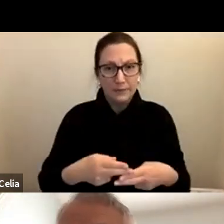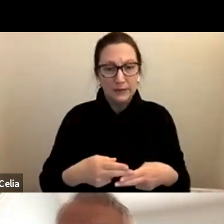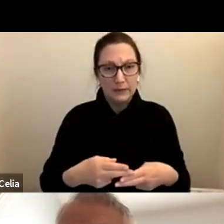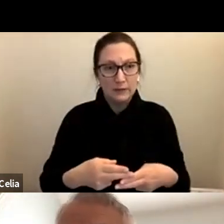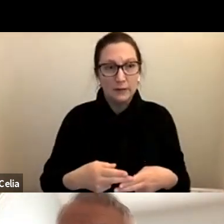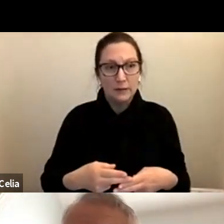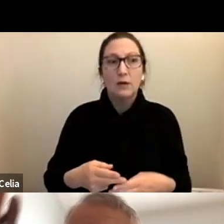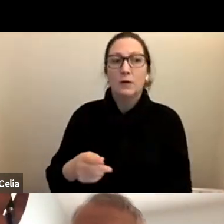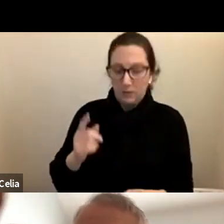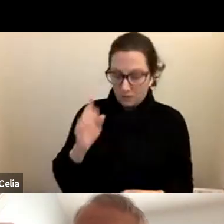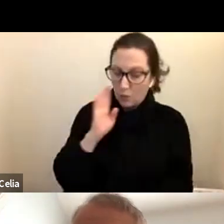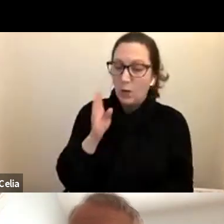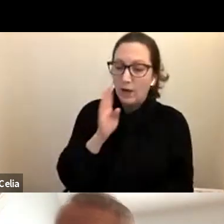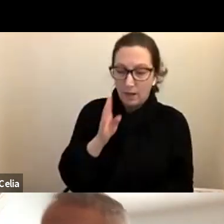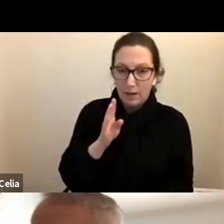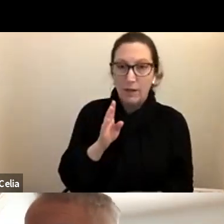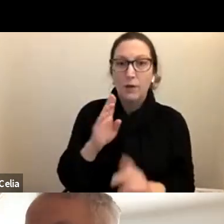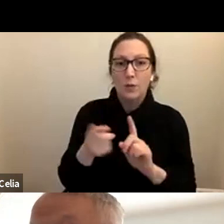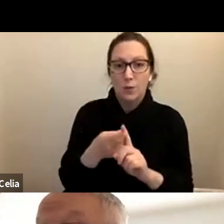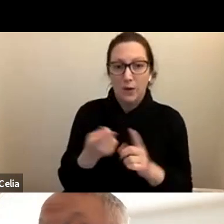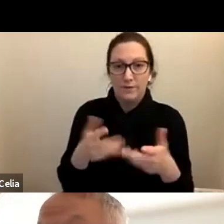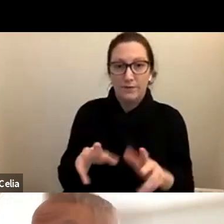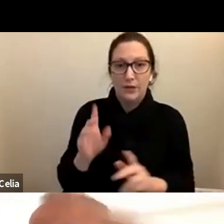okay. As soon as I finish the